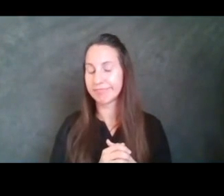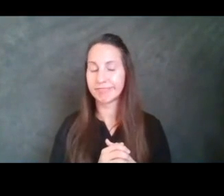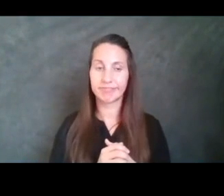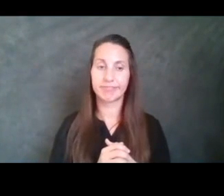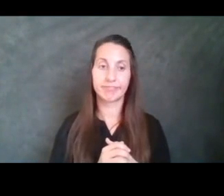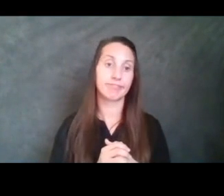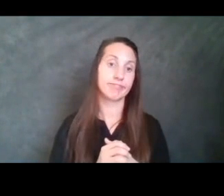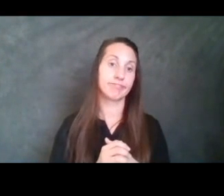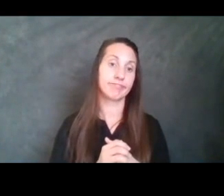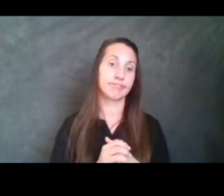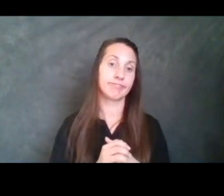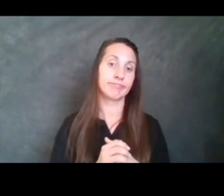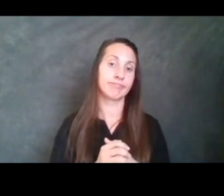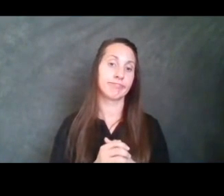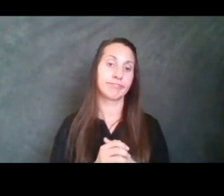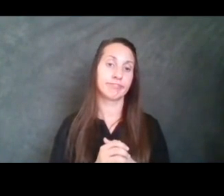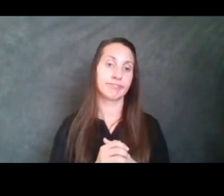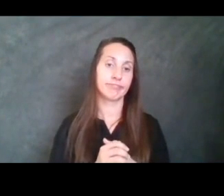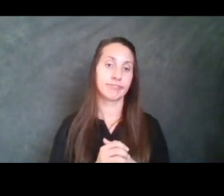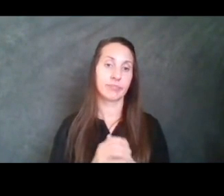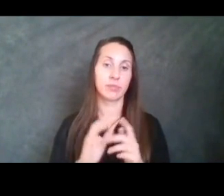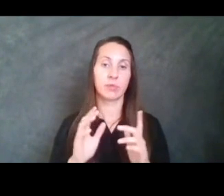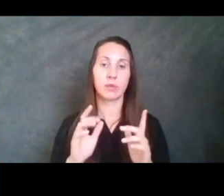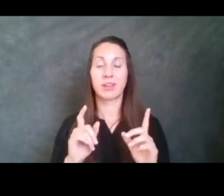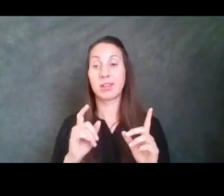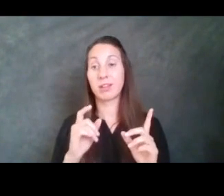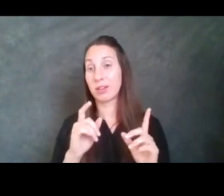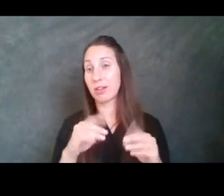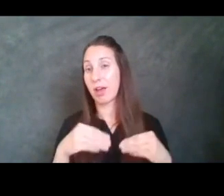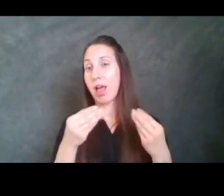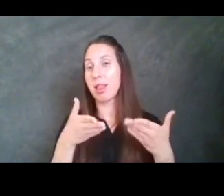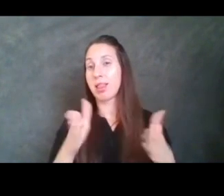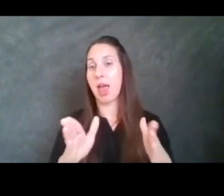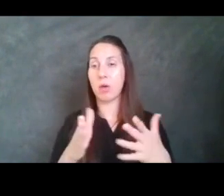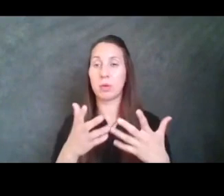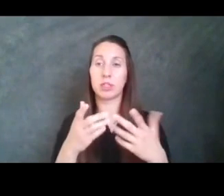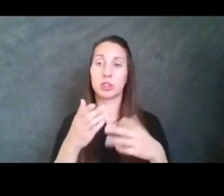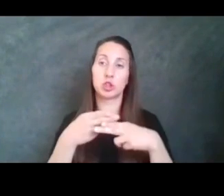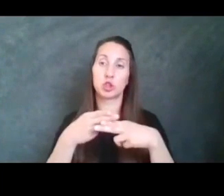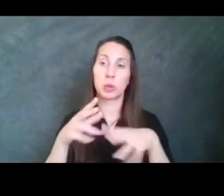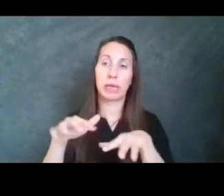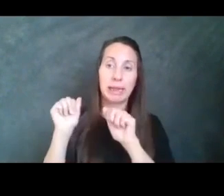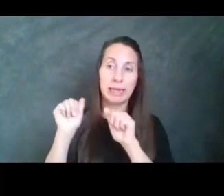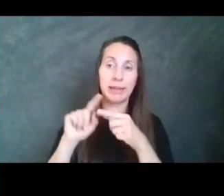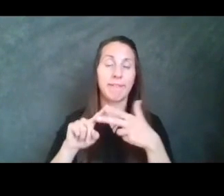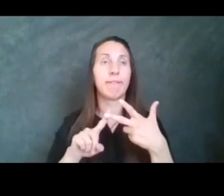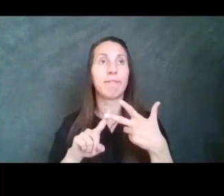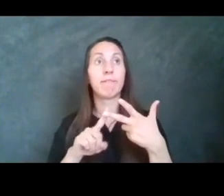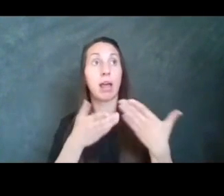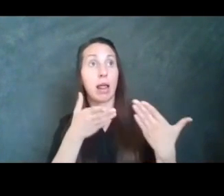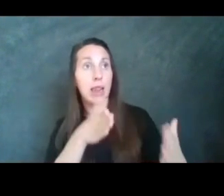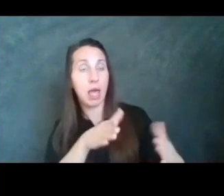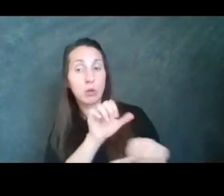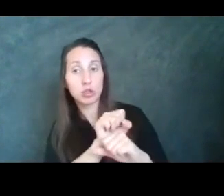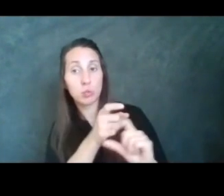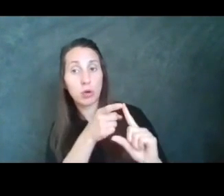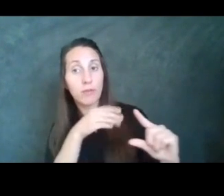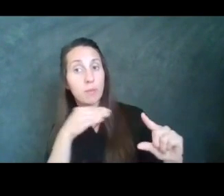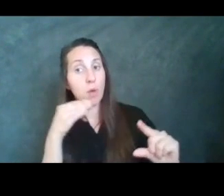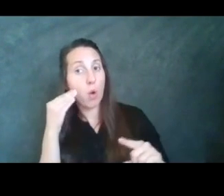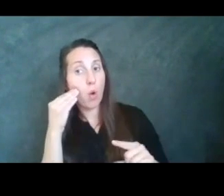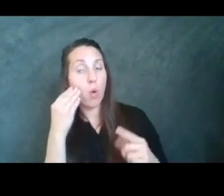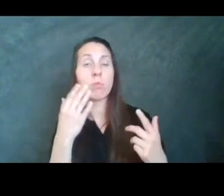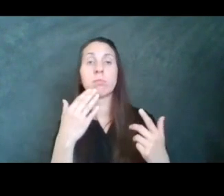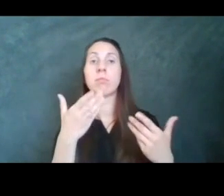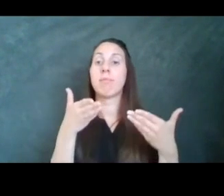granting intermittent or concurrent leave, allowing you to work from home, allowing them to bring a service or emotional